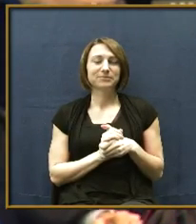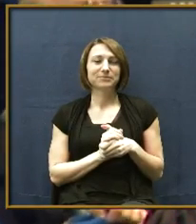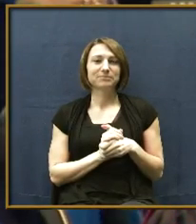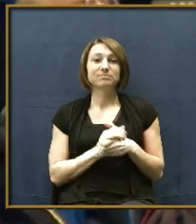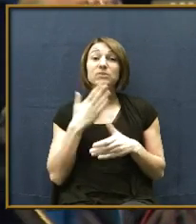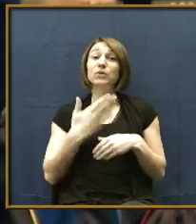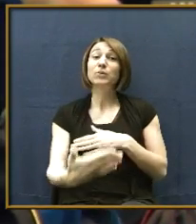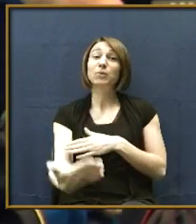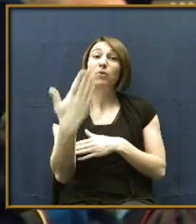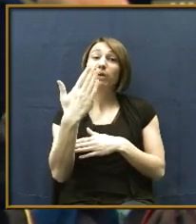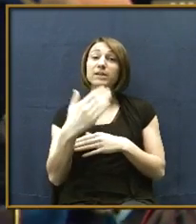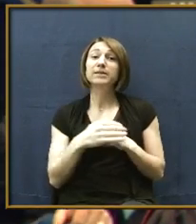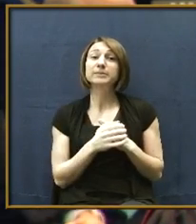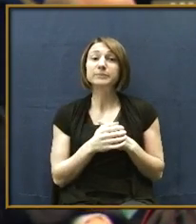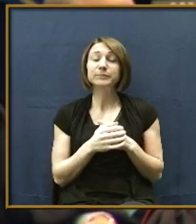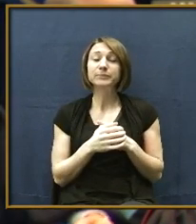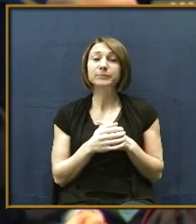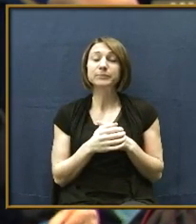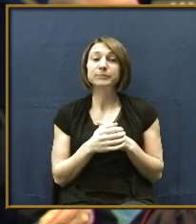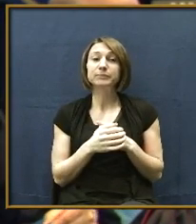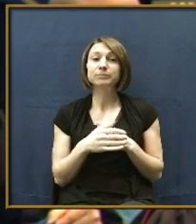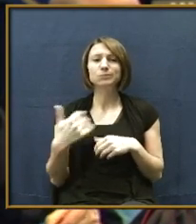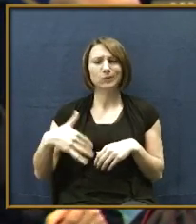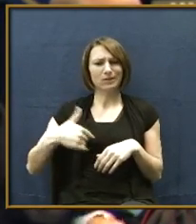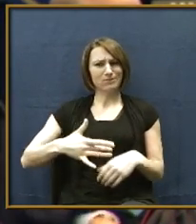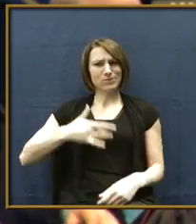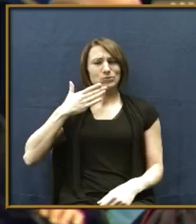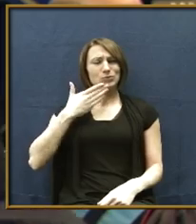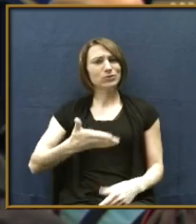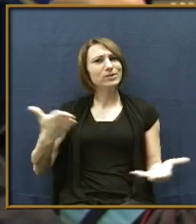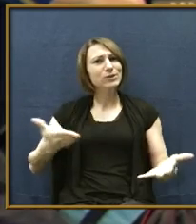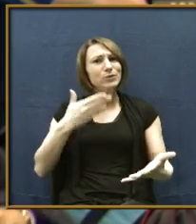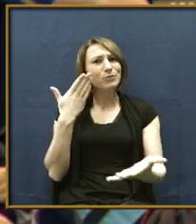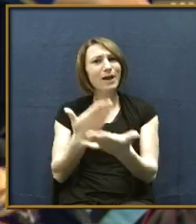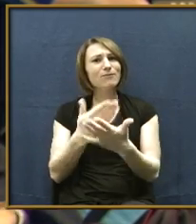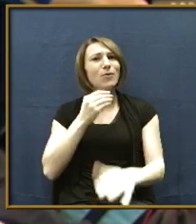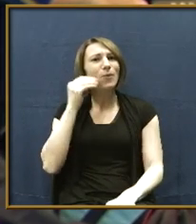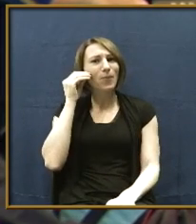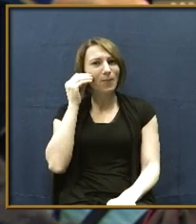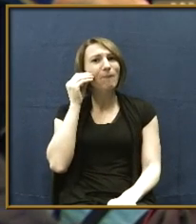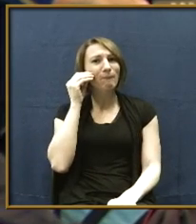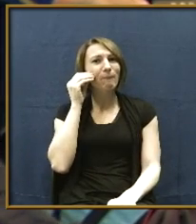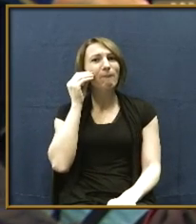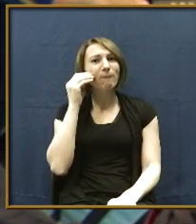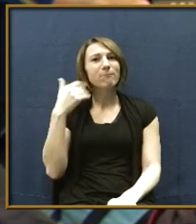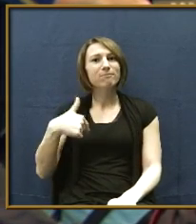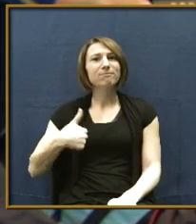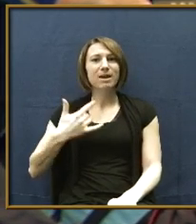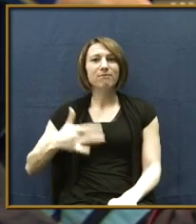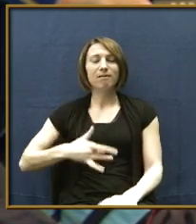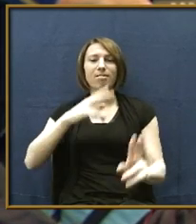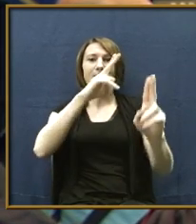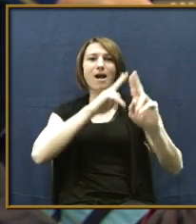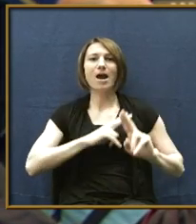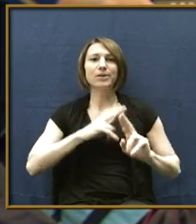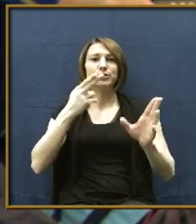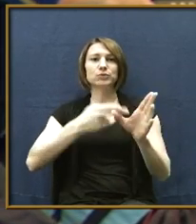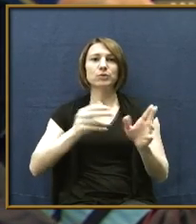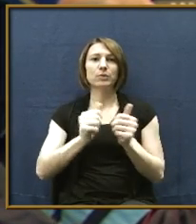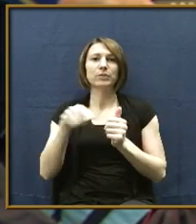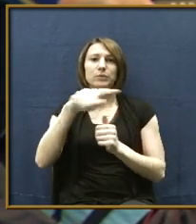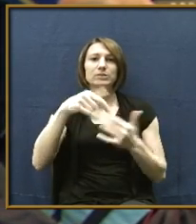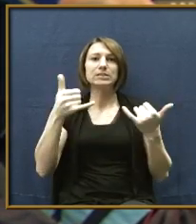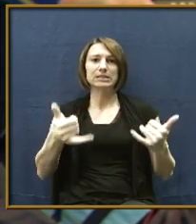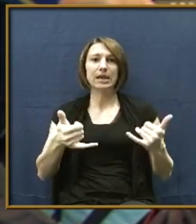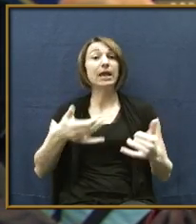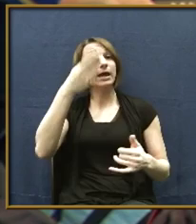Good morning. Sure feels good to be back at home. It is such a great honor to be here with you today, and God